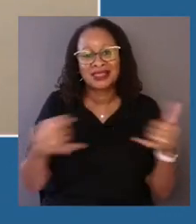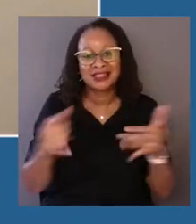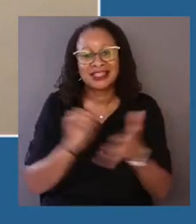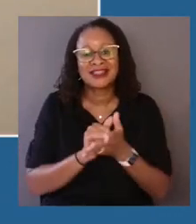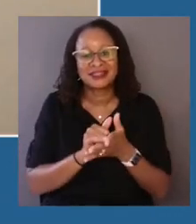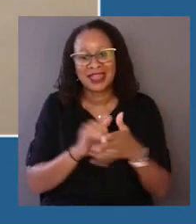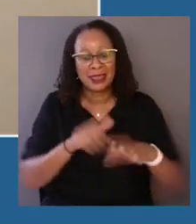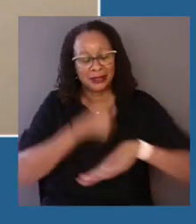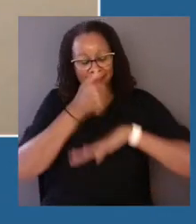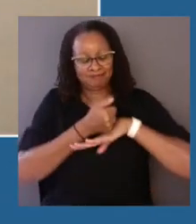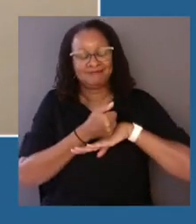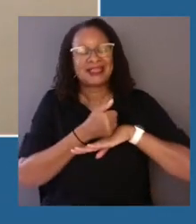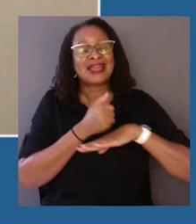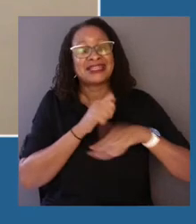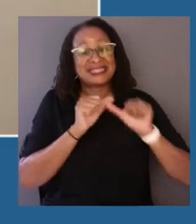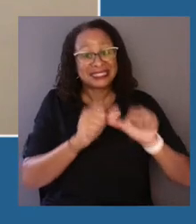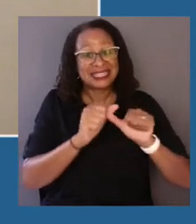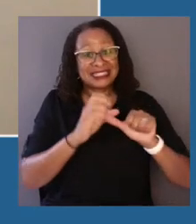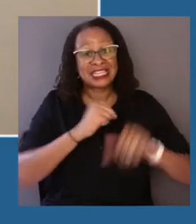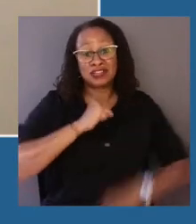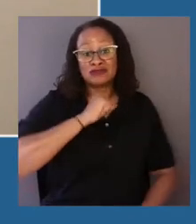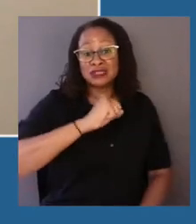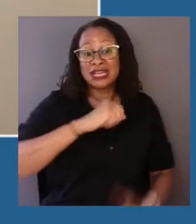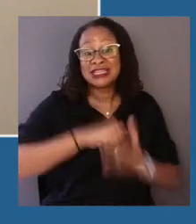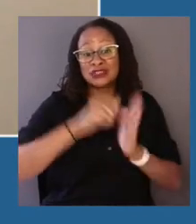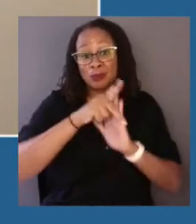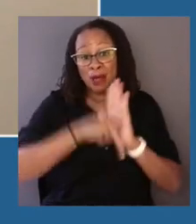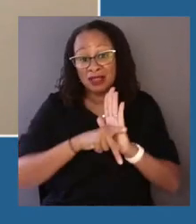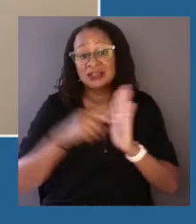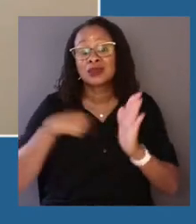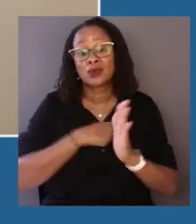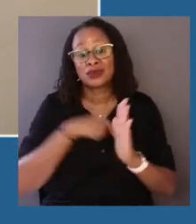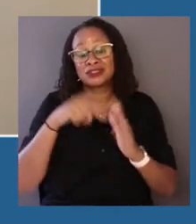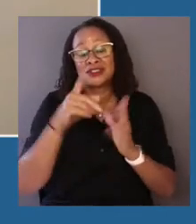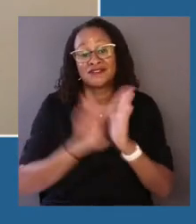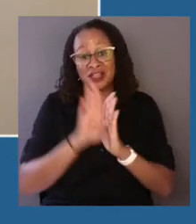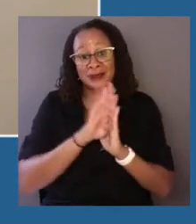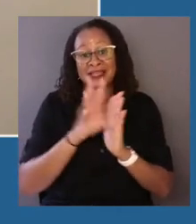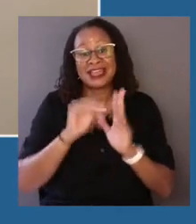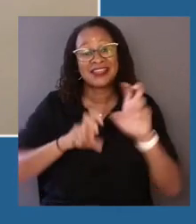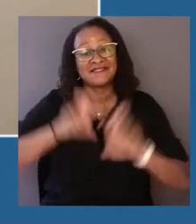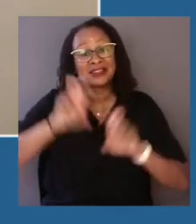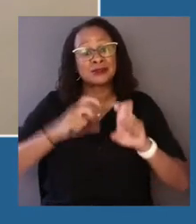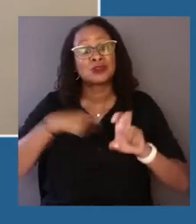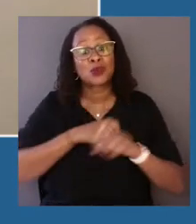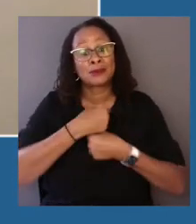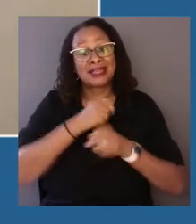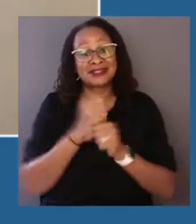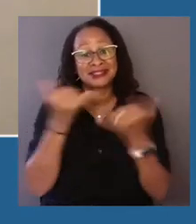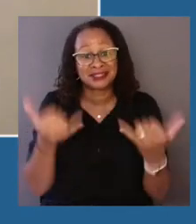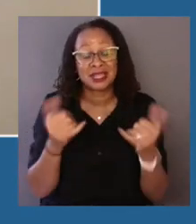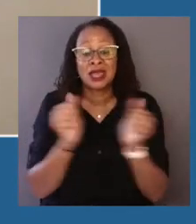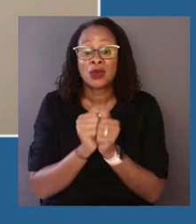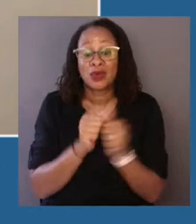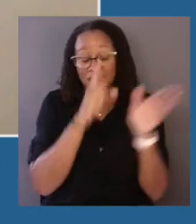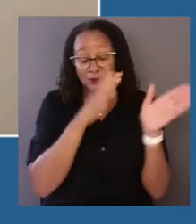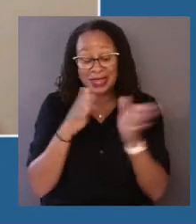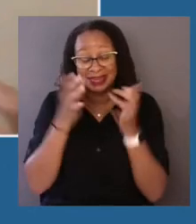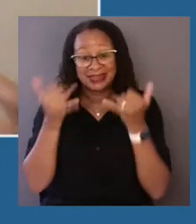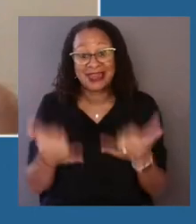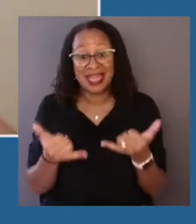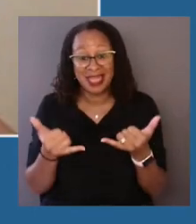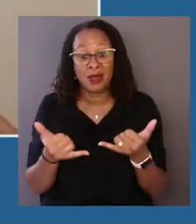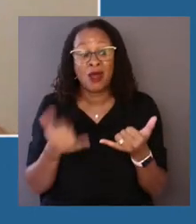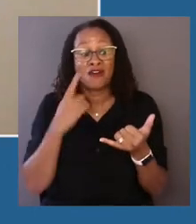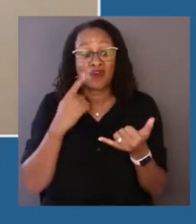sustainability and resiliency into policies that we're developing and investments that we're making today, right? We're planning now for a changing climate, but what